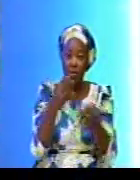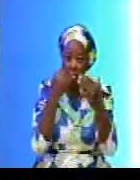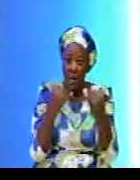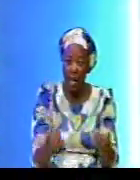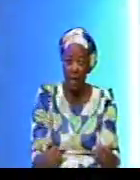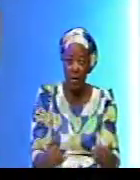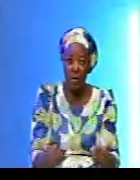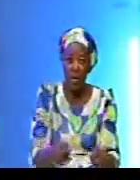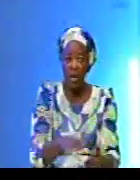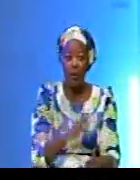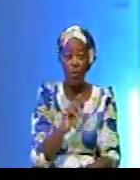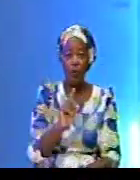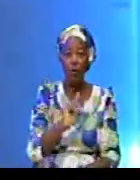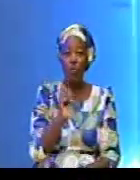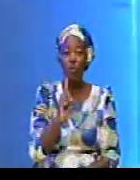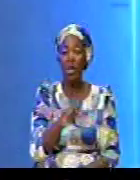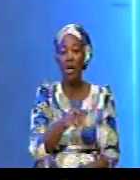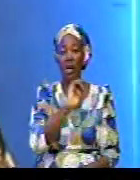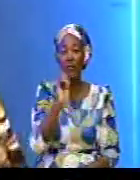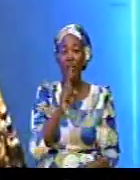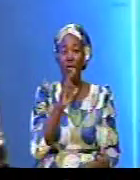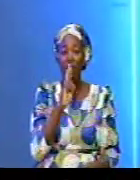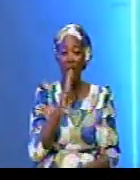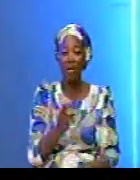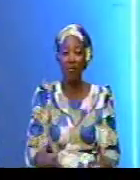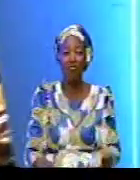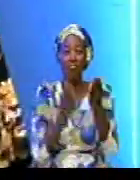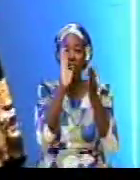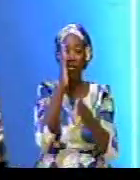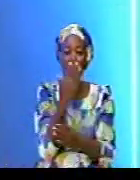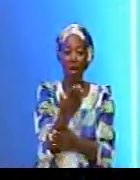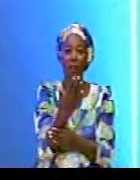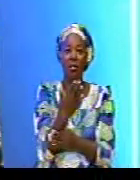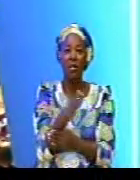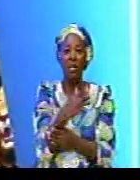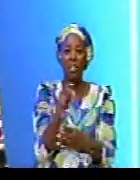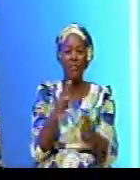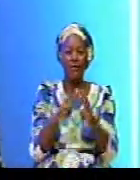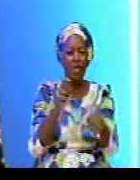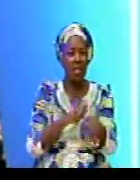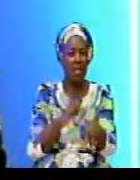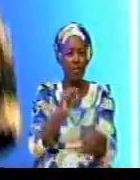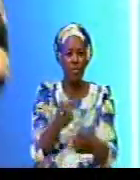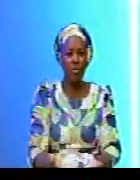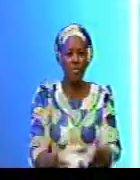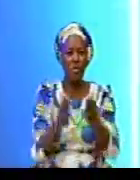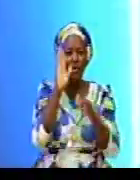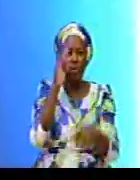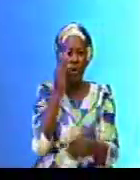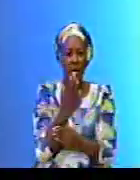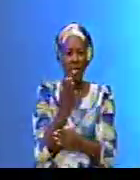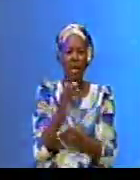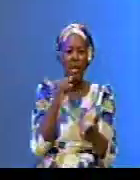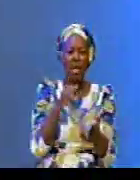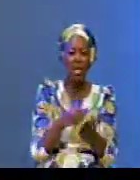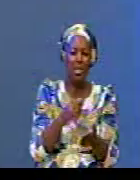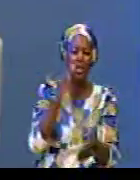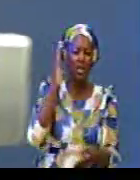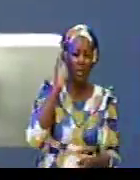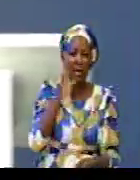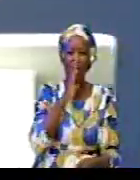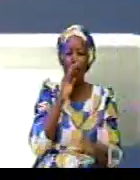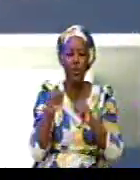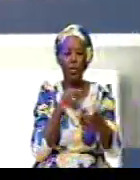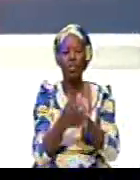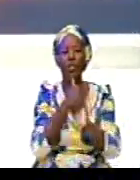you. And if you want that salvation now, wherever you are, raise up your hand. The moment